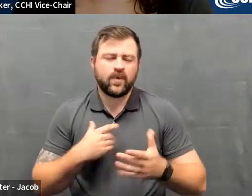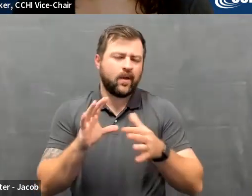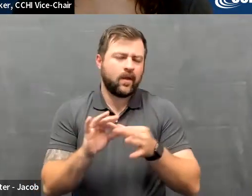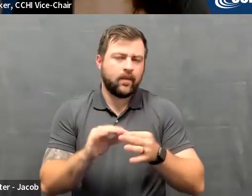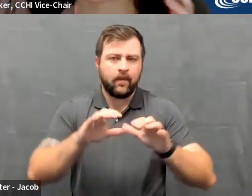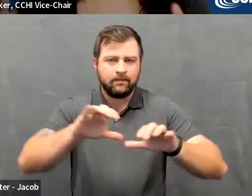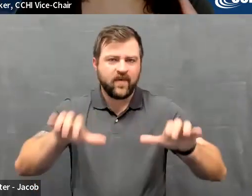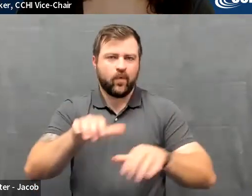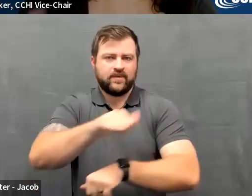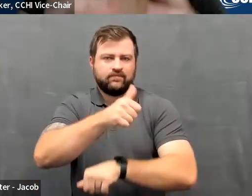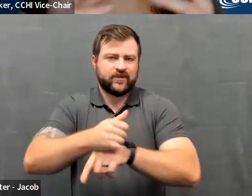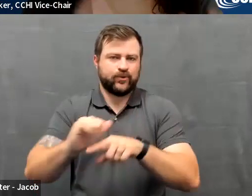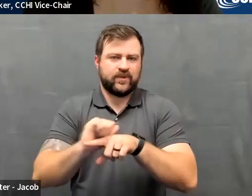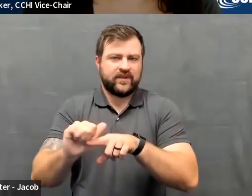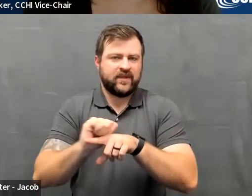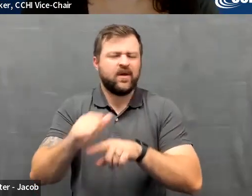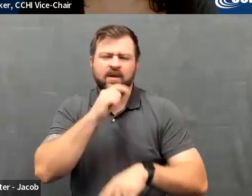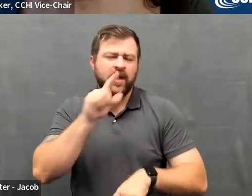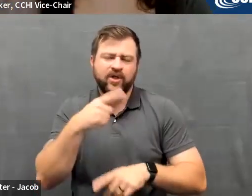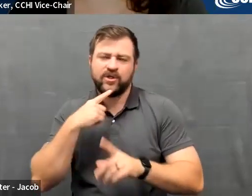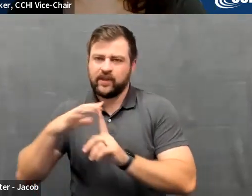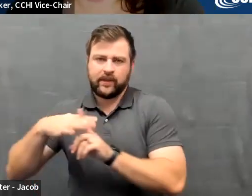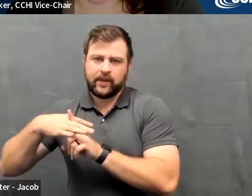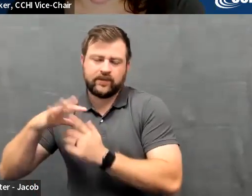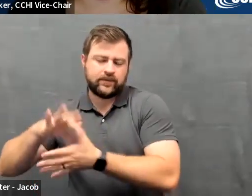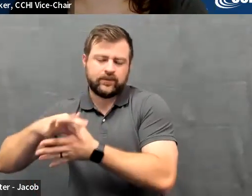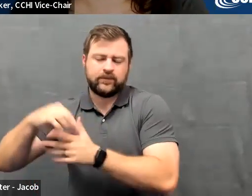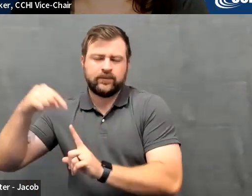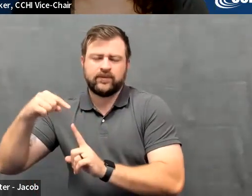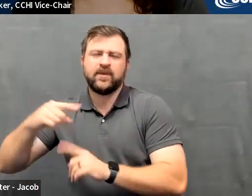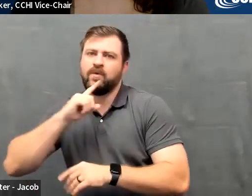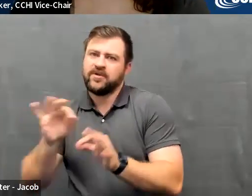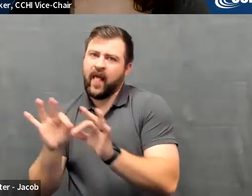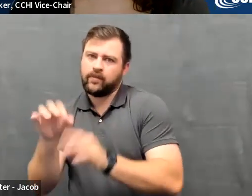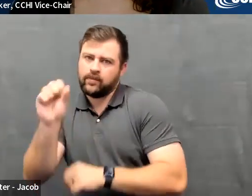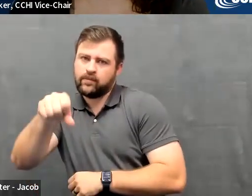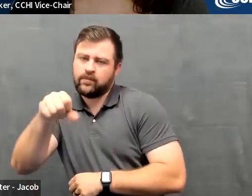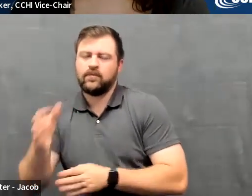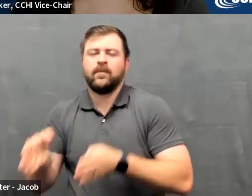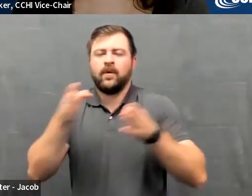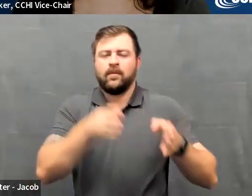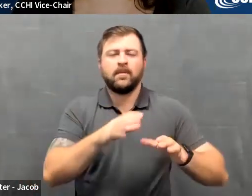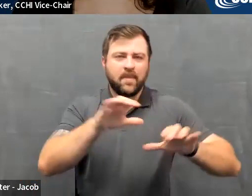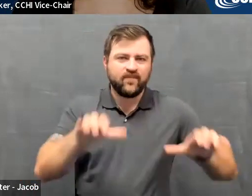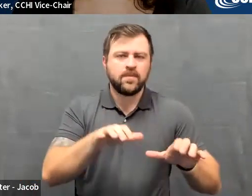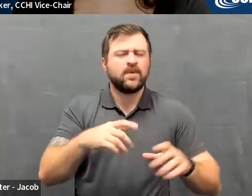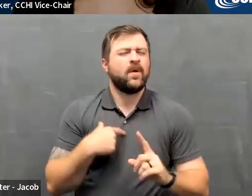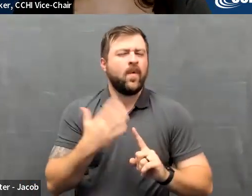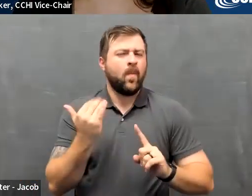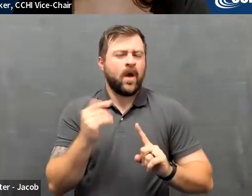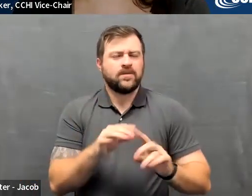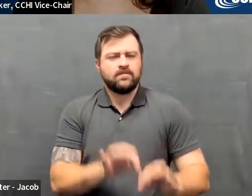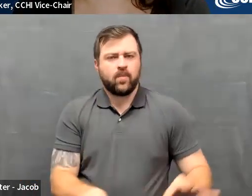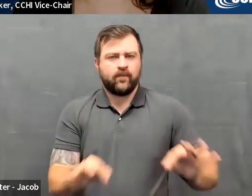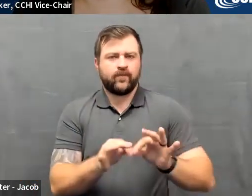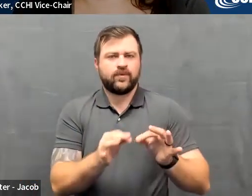performance-based training, not just content-based training, which is, of course, very valuable as well. But why is it important for